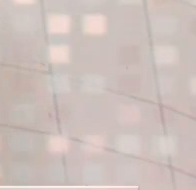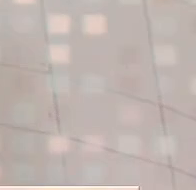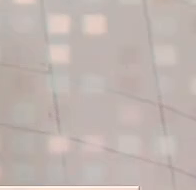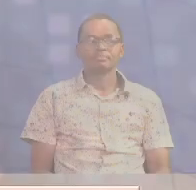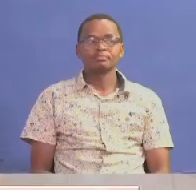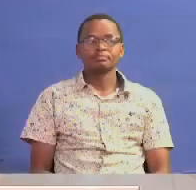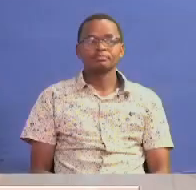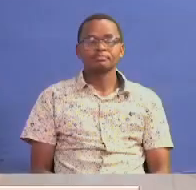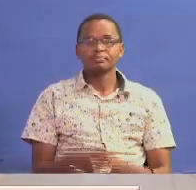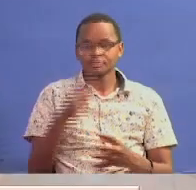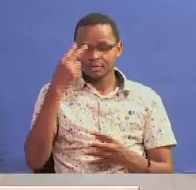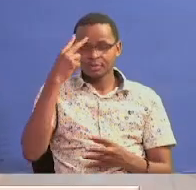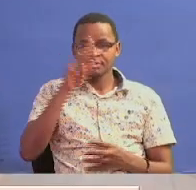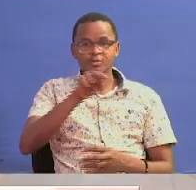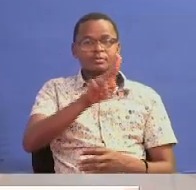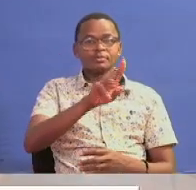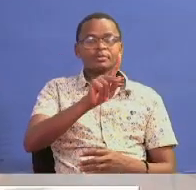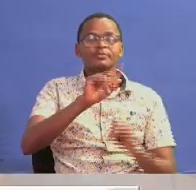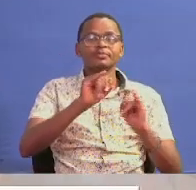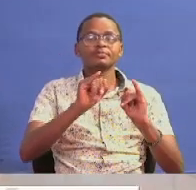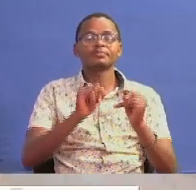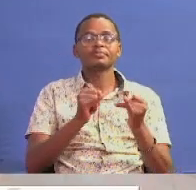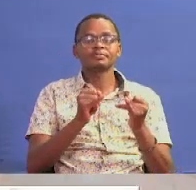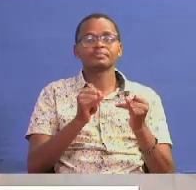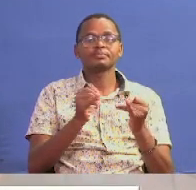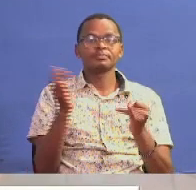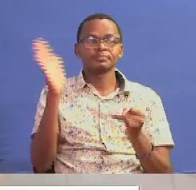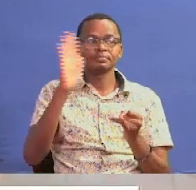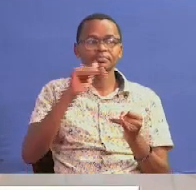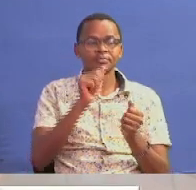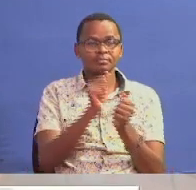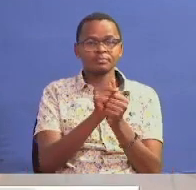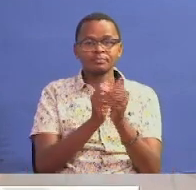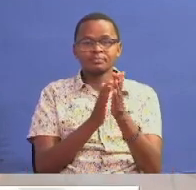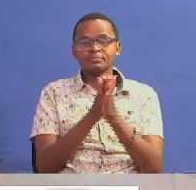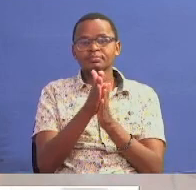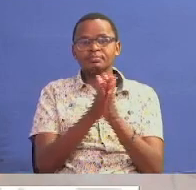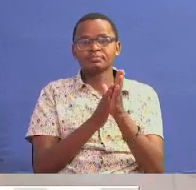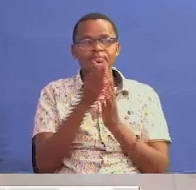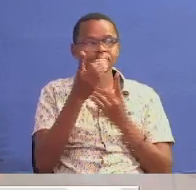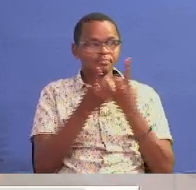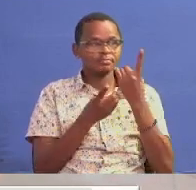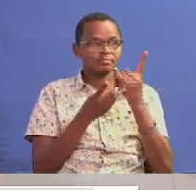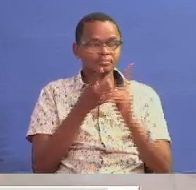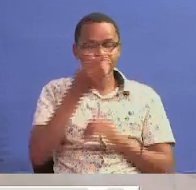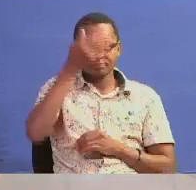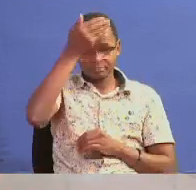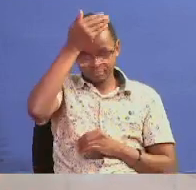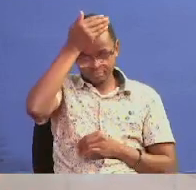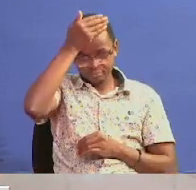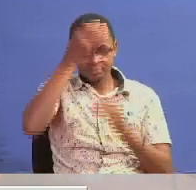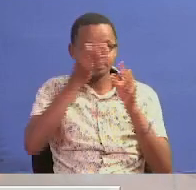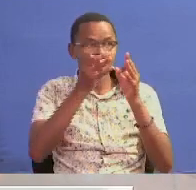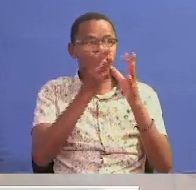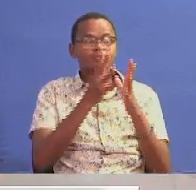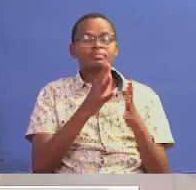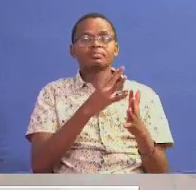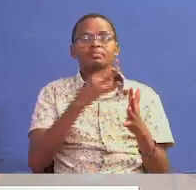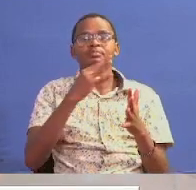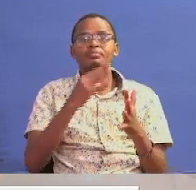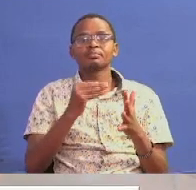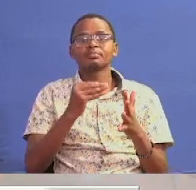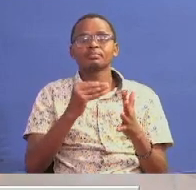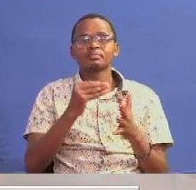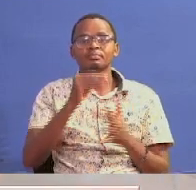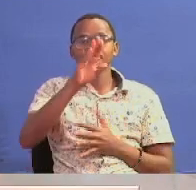All right, you're watching KUTV Primetime News, and we are back with an interesting conversation about our nursing officers.